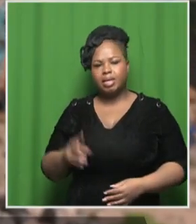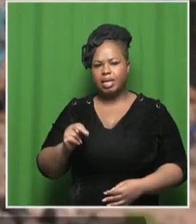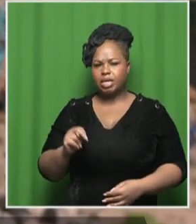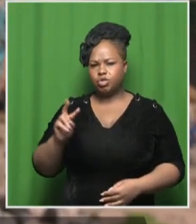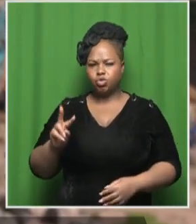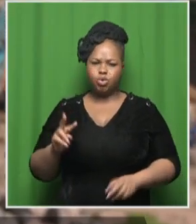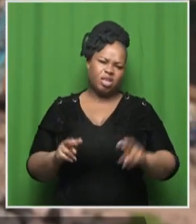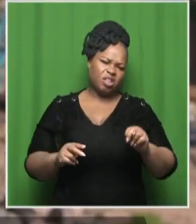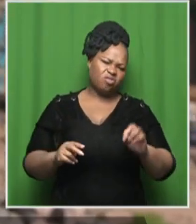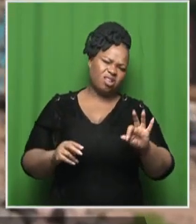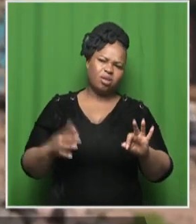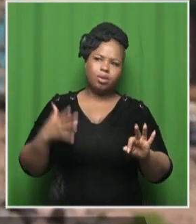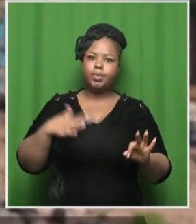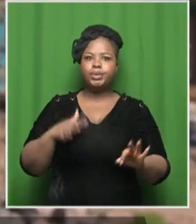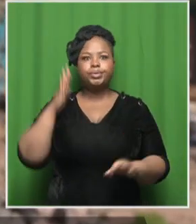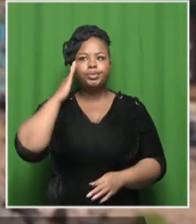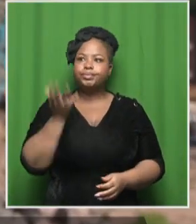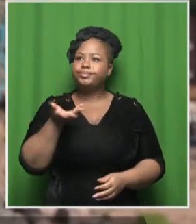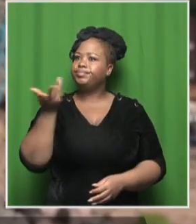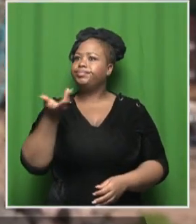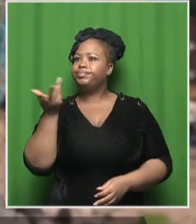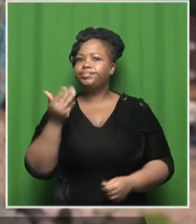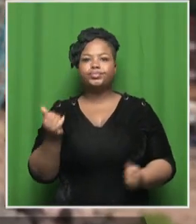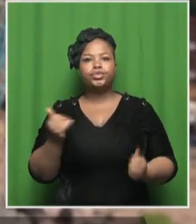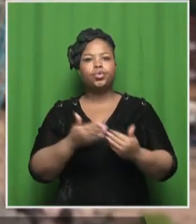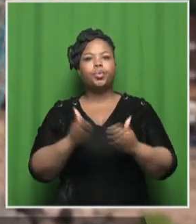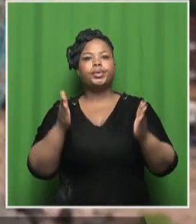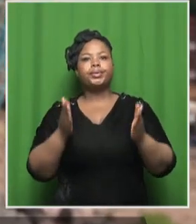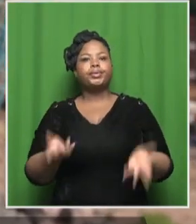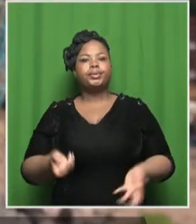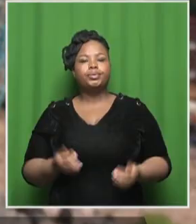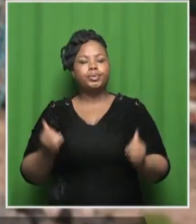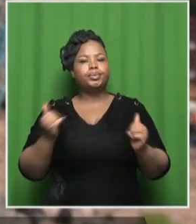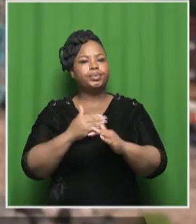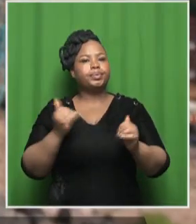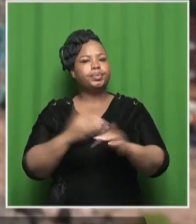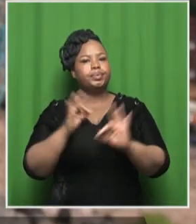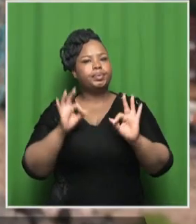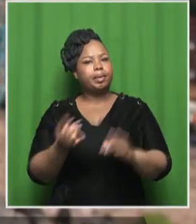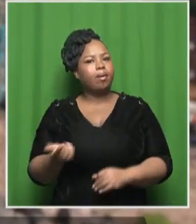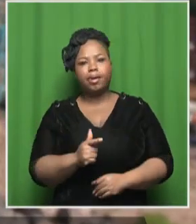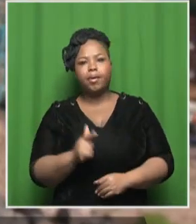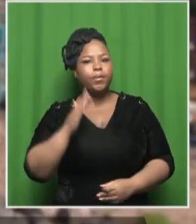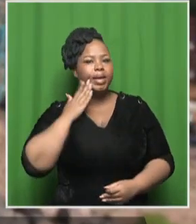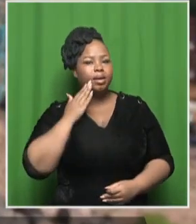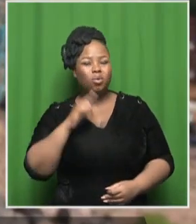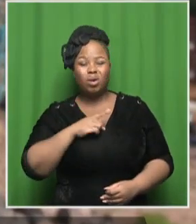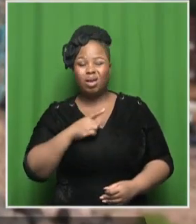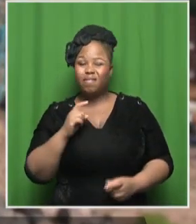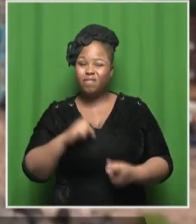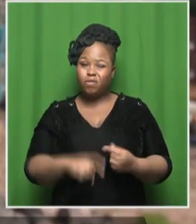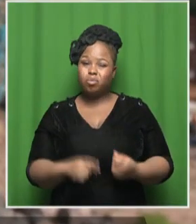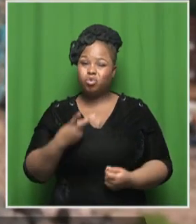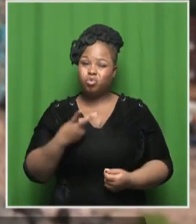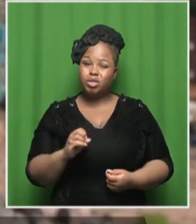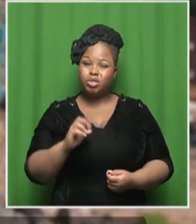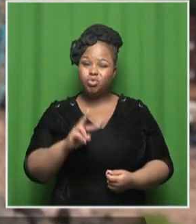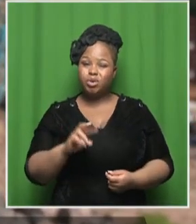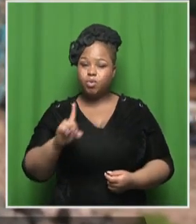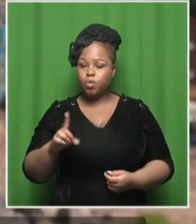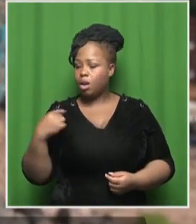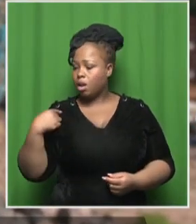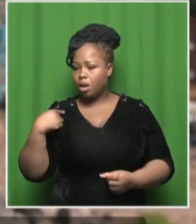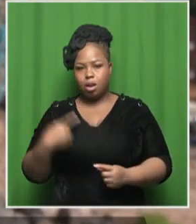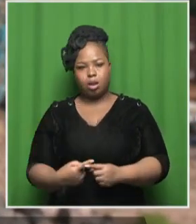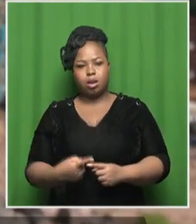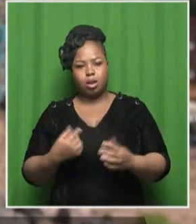and the N3 want to know when is exactly the roads will be completed, because like I said, this has been a project that has been spanning several years.